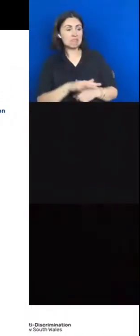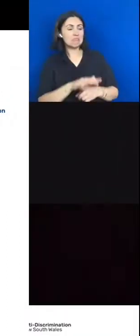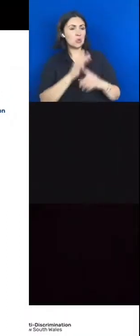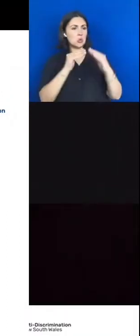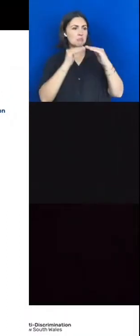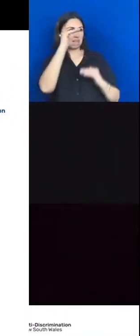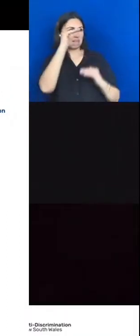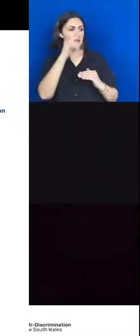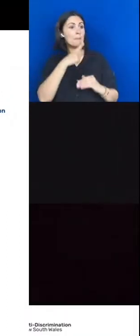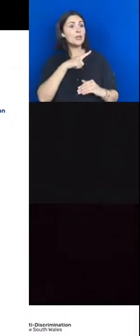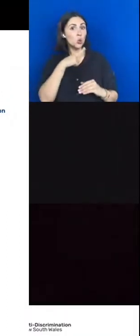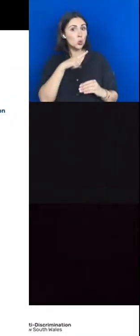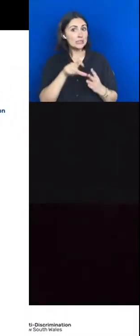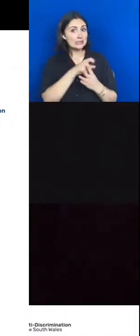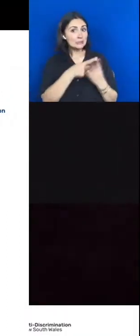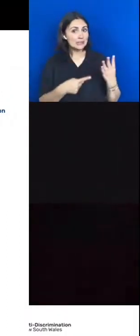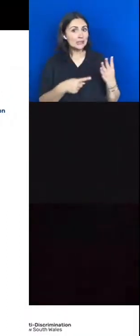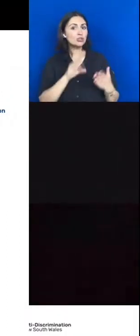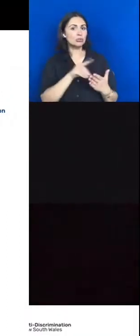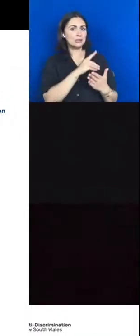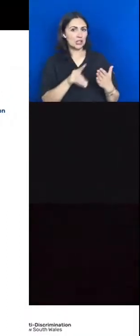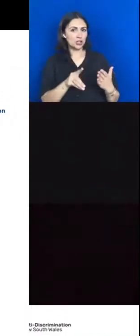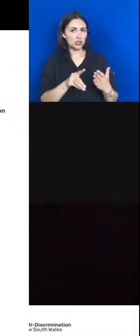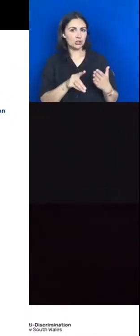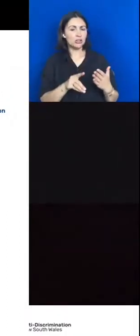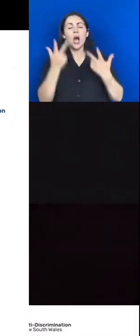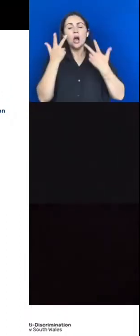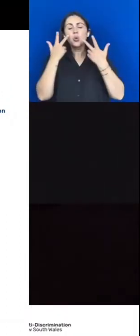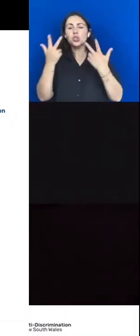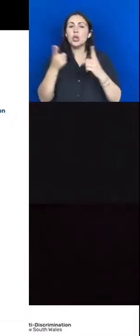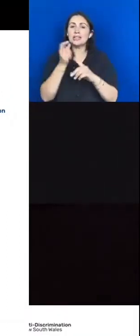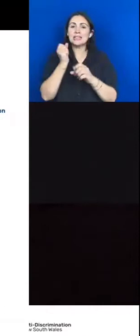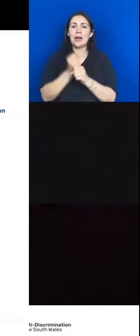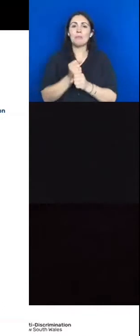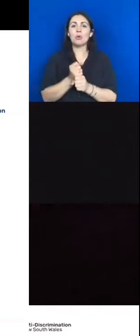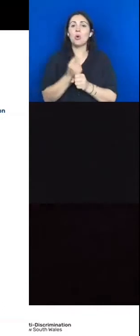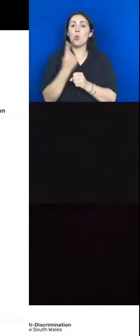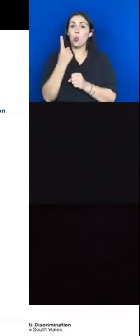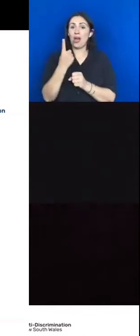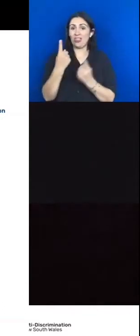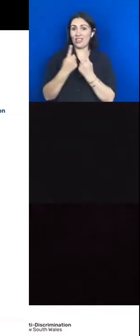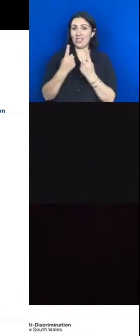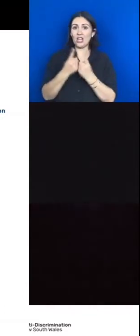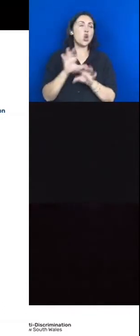of what is probably not discrimination under the ADA is